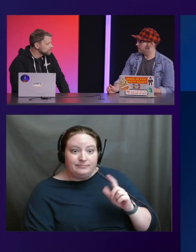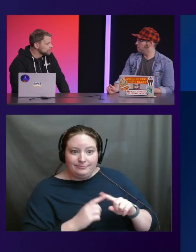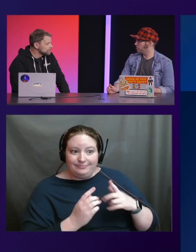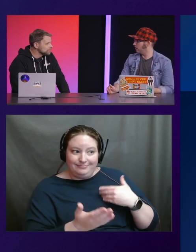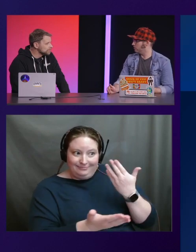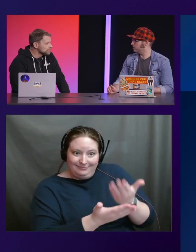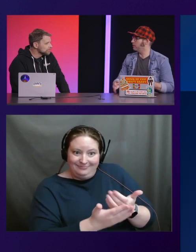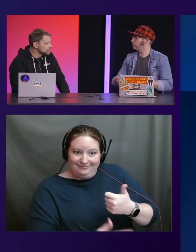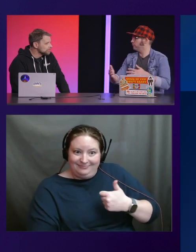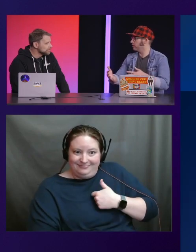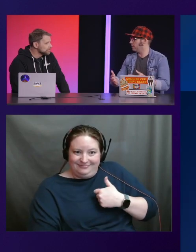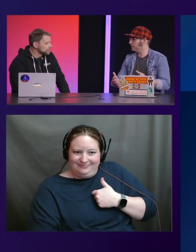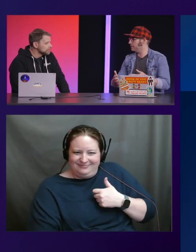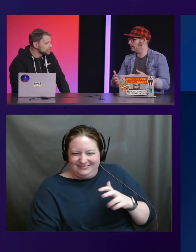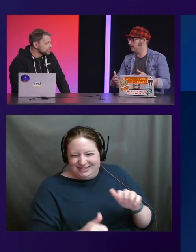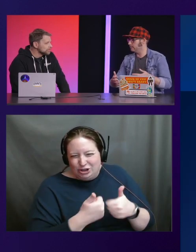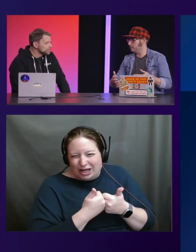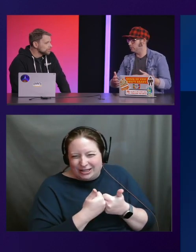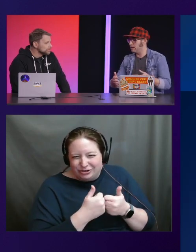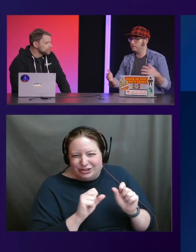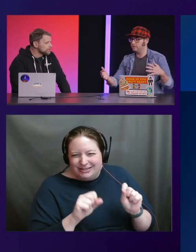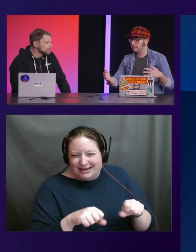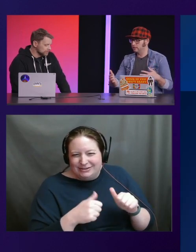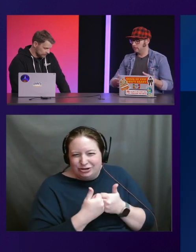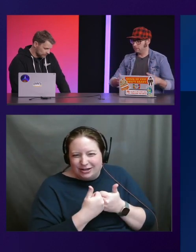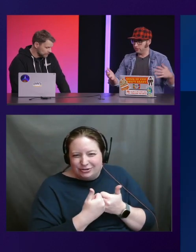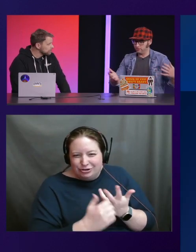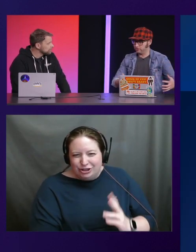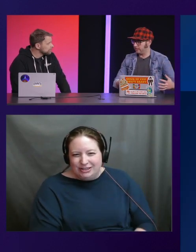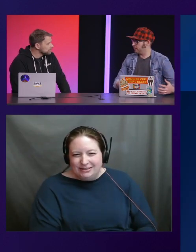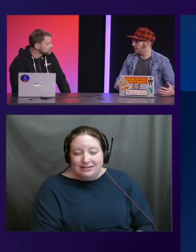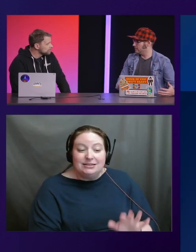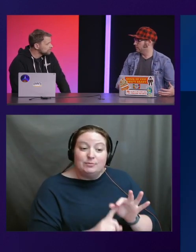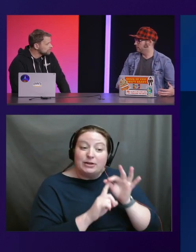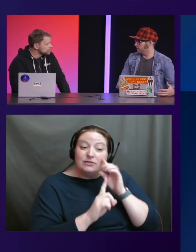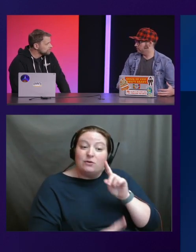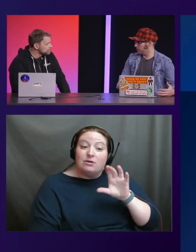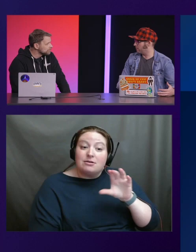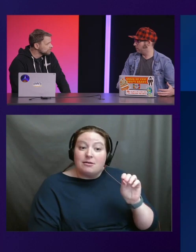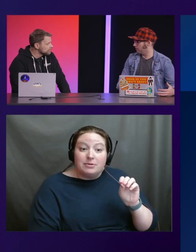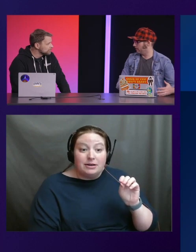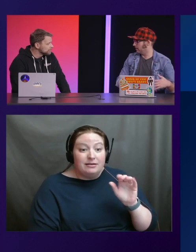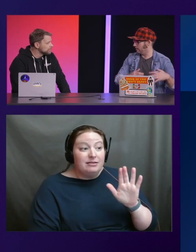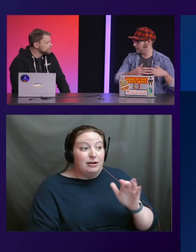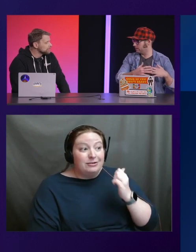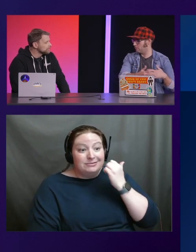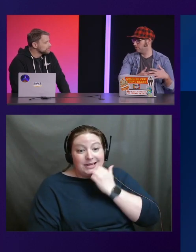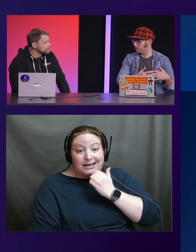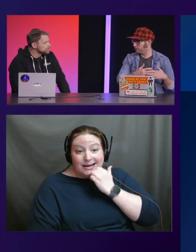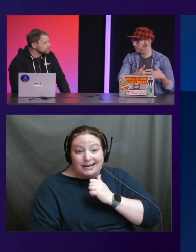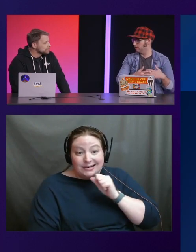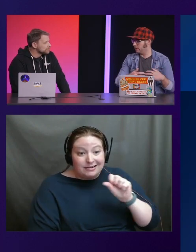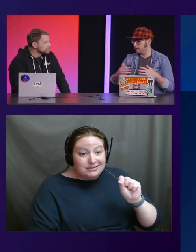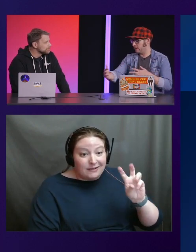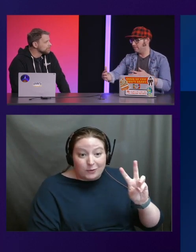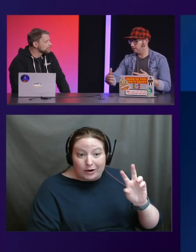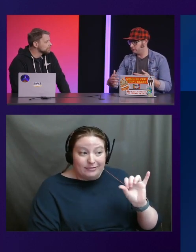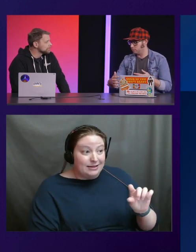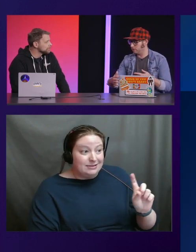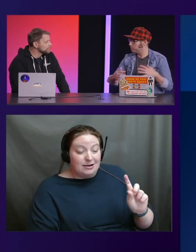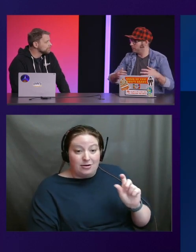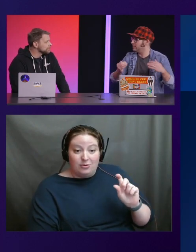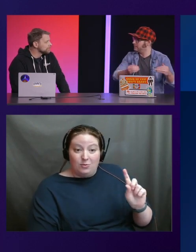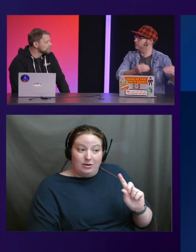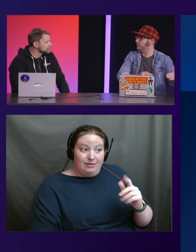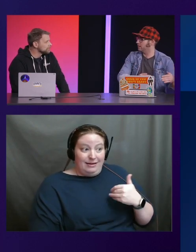is sometimes challenging, especially for a company that maybe their day-to-day isn't software. Like that's not where they're building their value. They have value